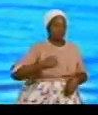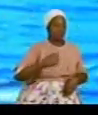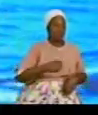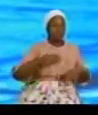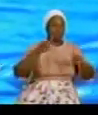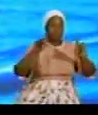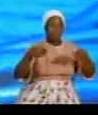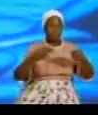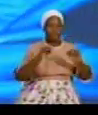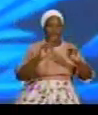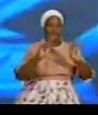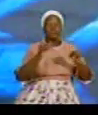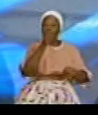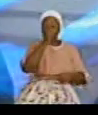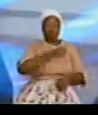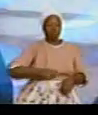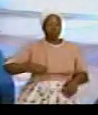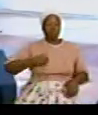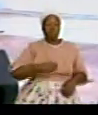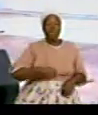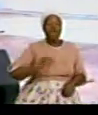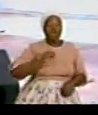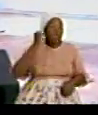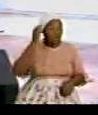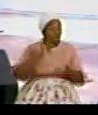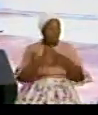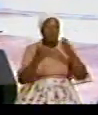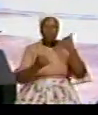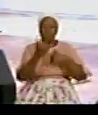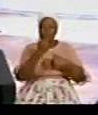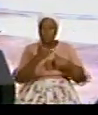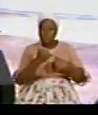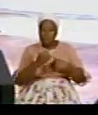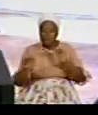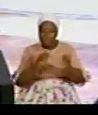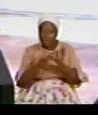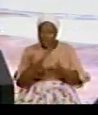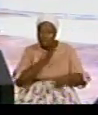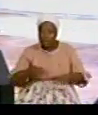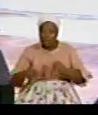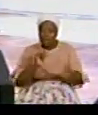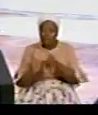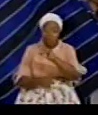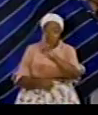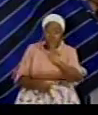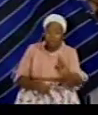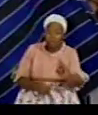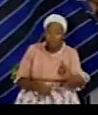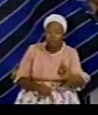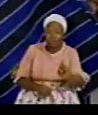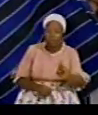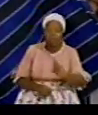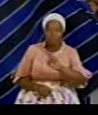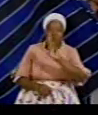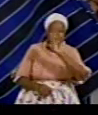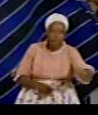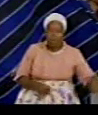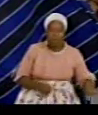I heard that you are offended. Did he do that? I can't hear you.